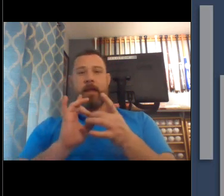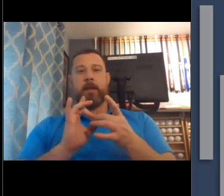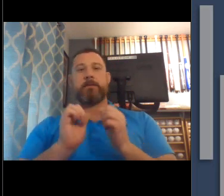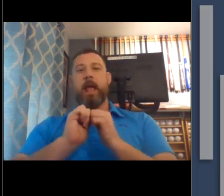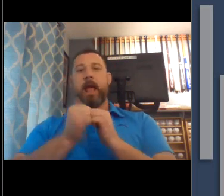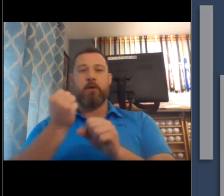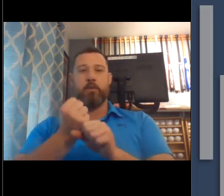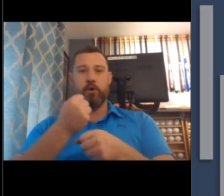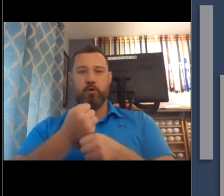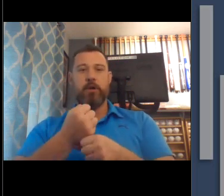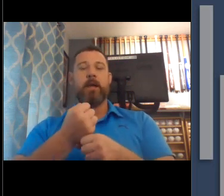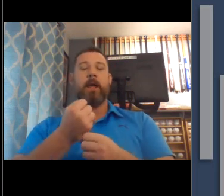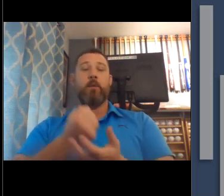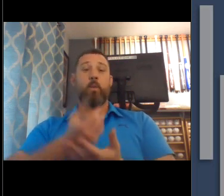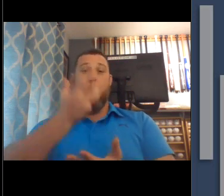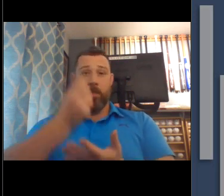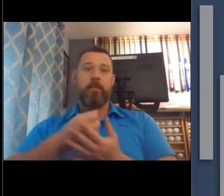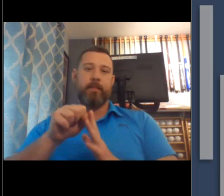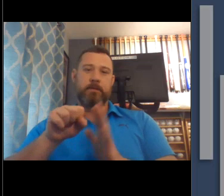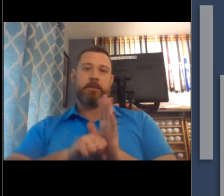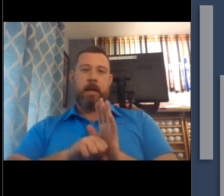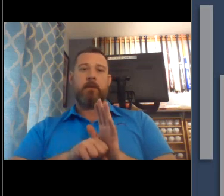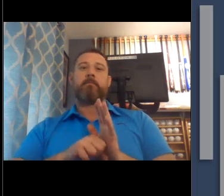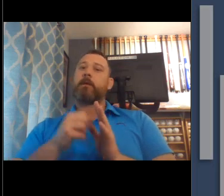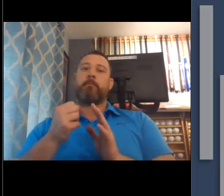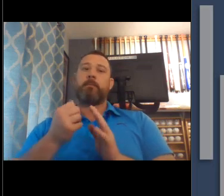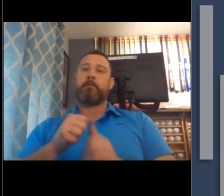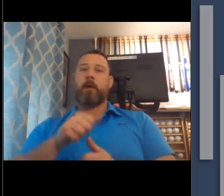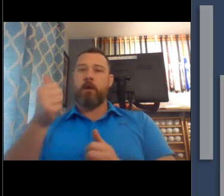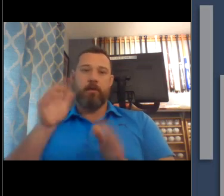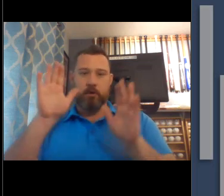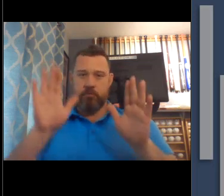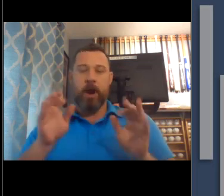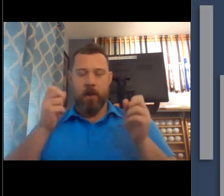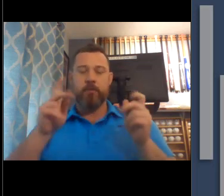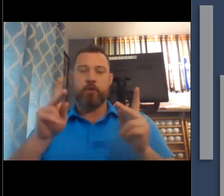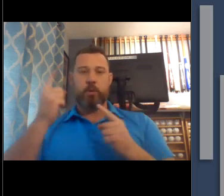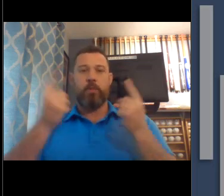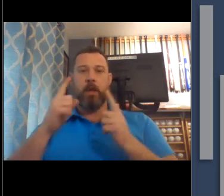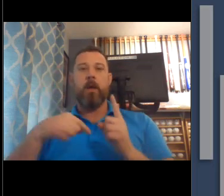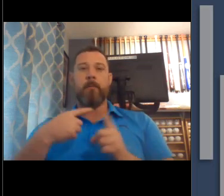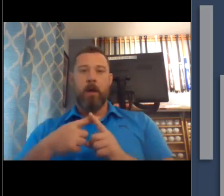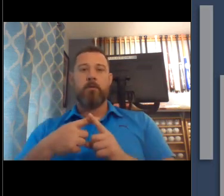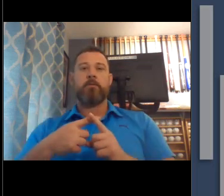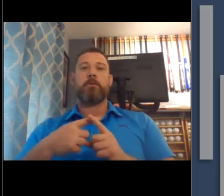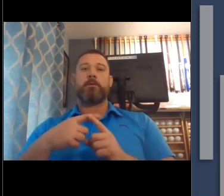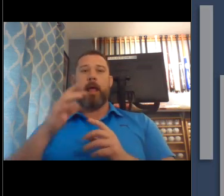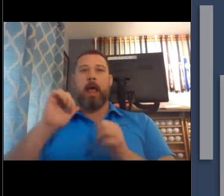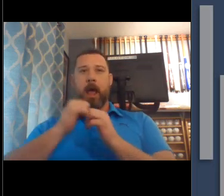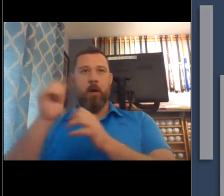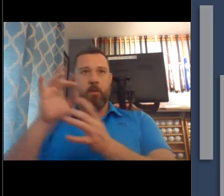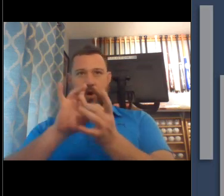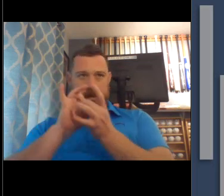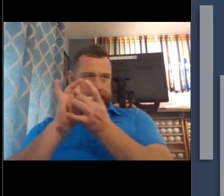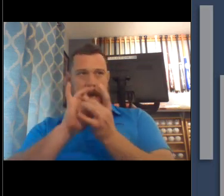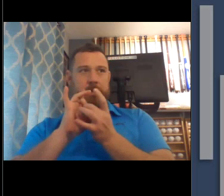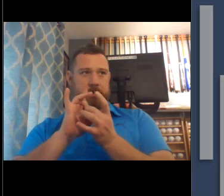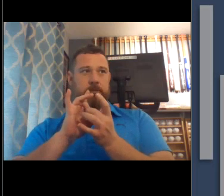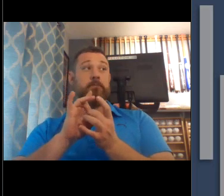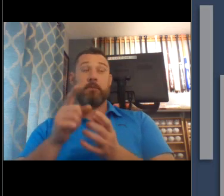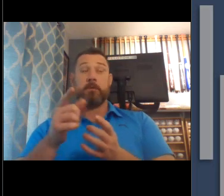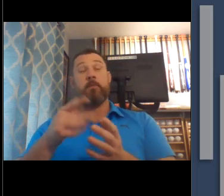creating wealth in the state might be another great opportunity to think about how we're so interconnected. Yeah, that latter point on housing